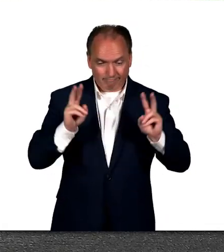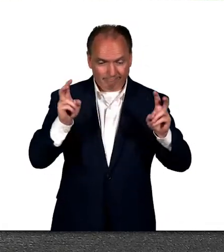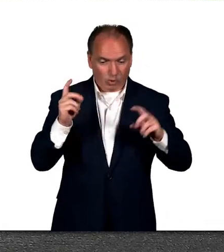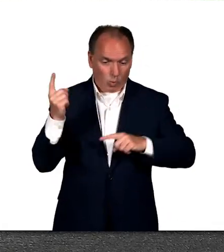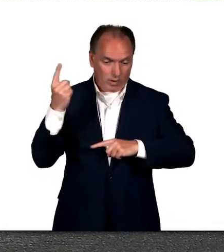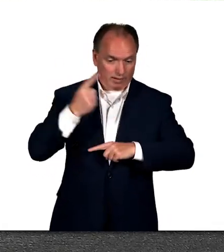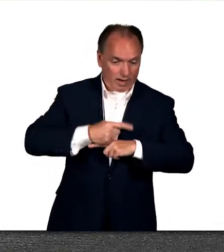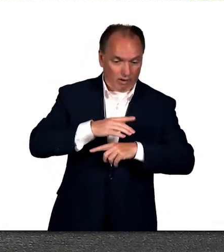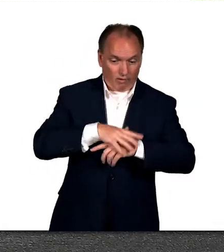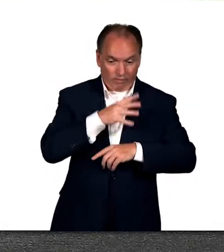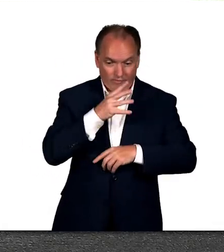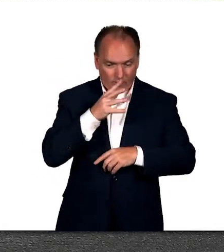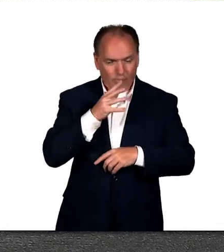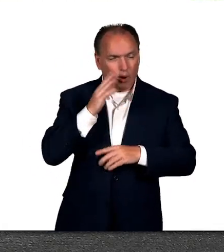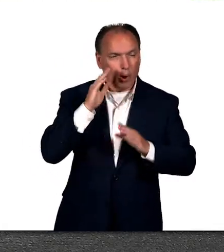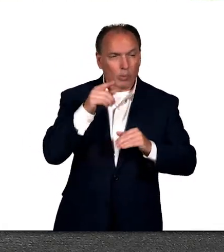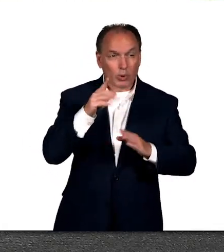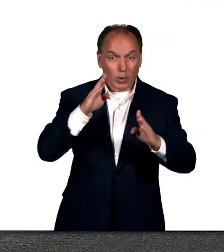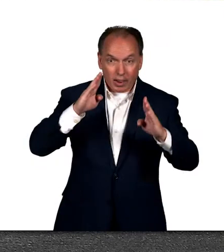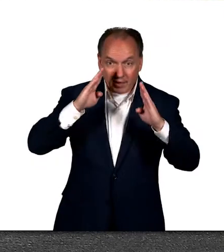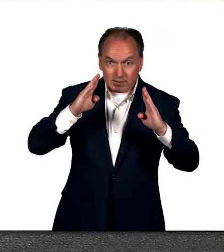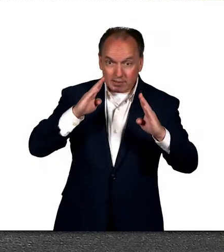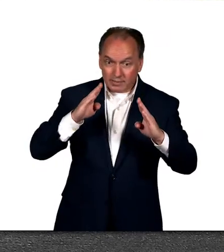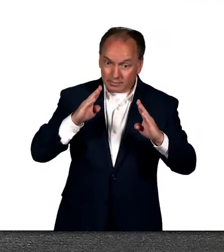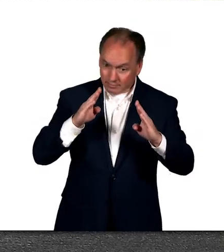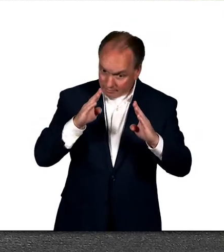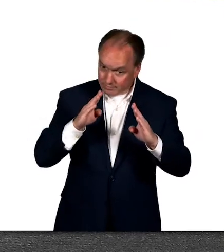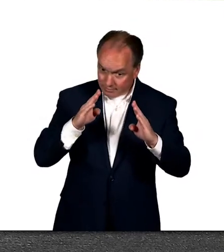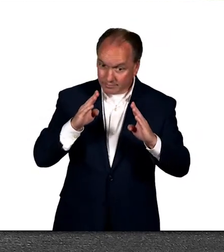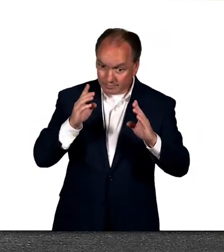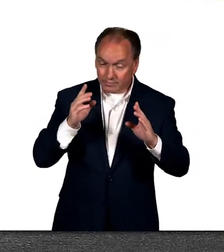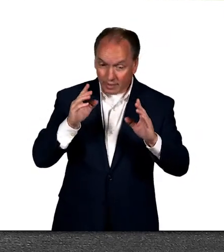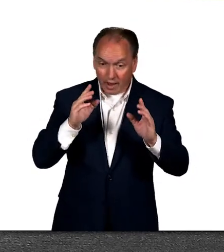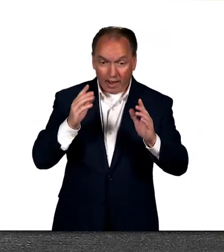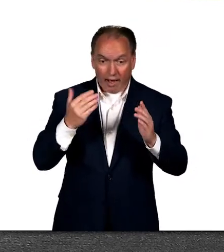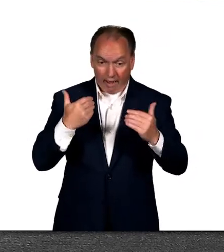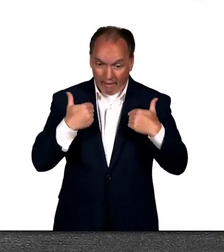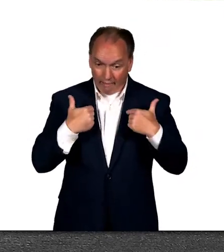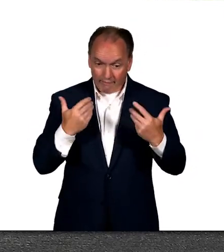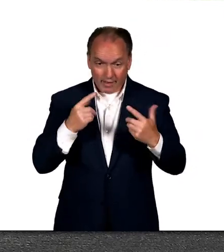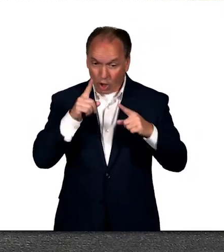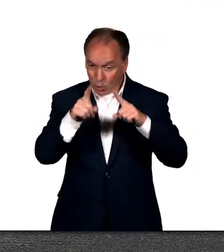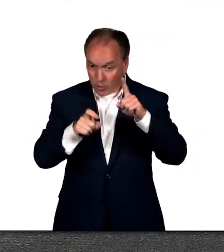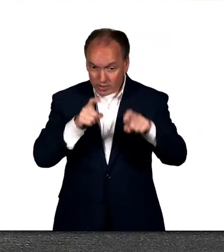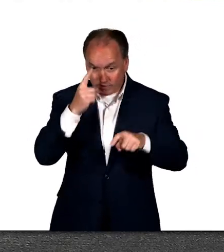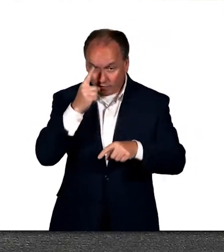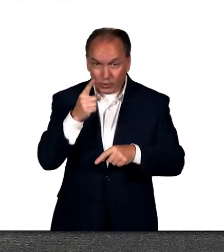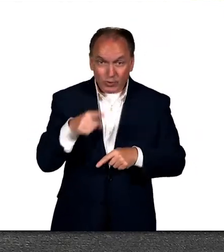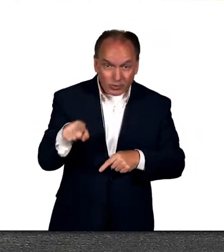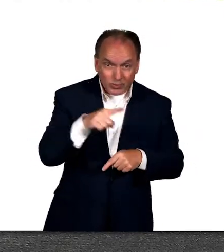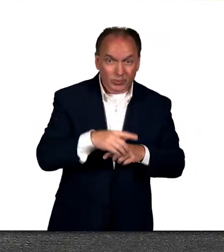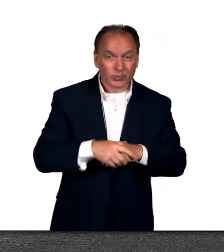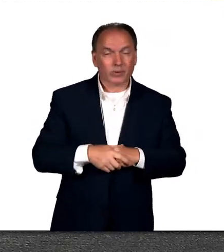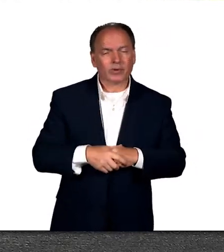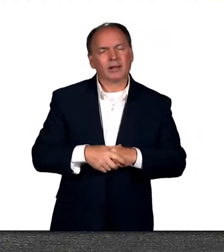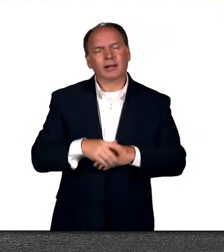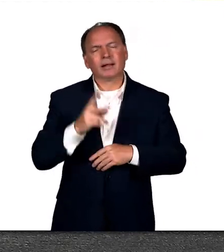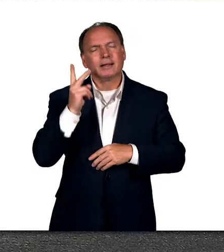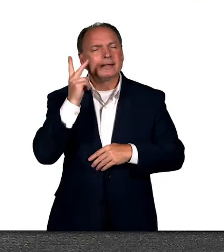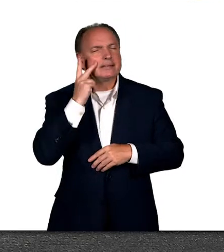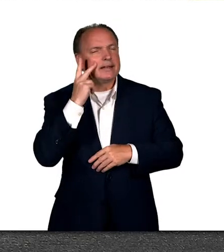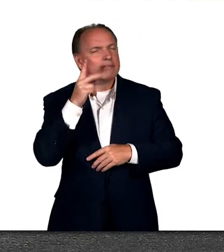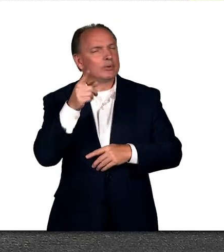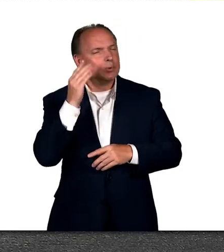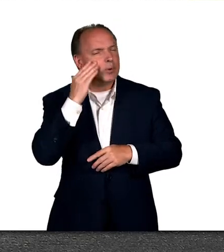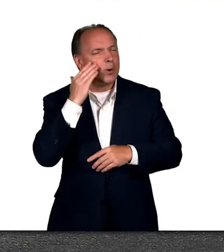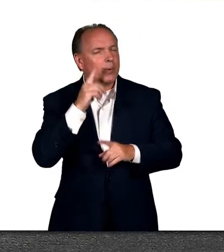Farm. And I hope you listened very carefully because I have some questions for you. Let's see